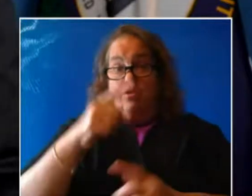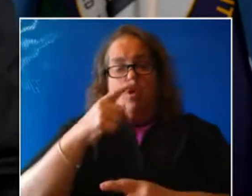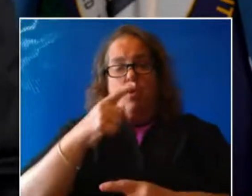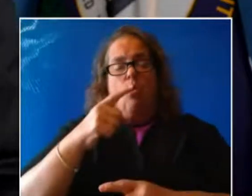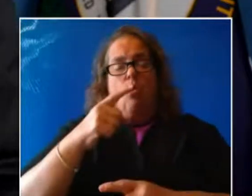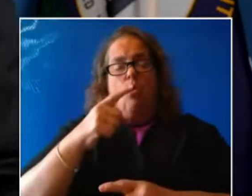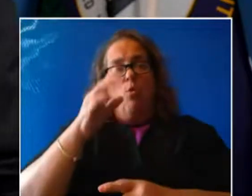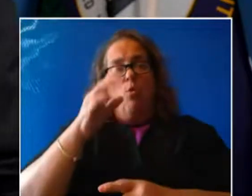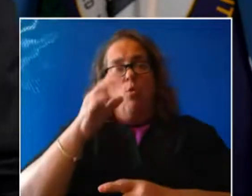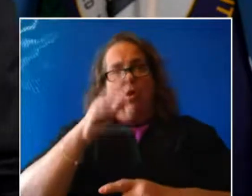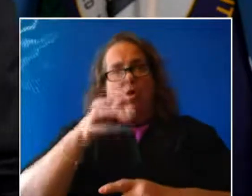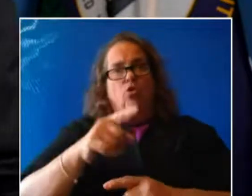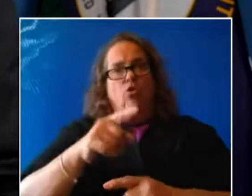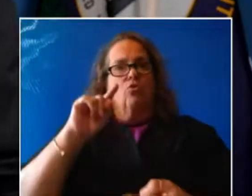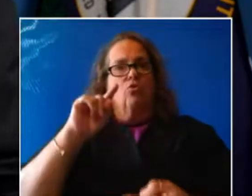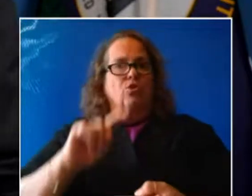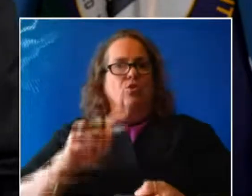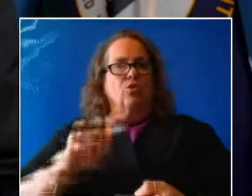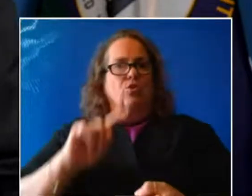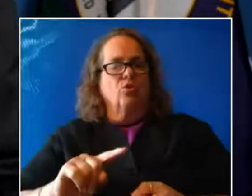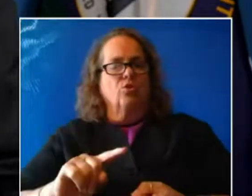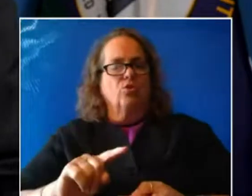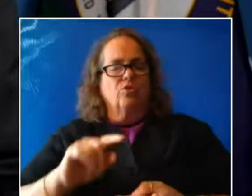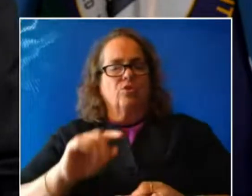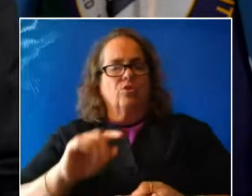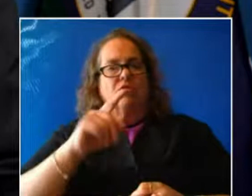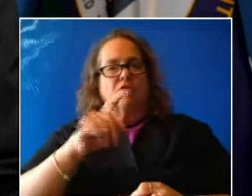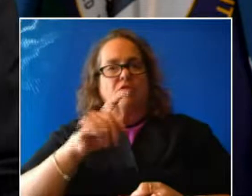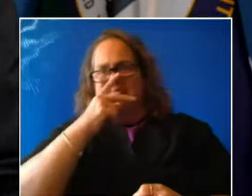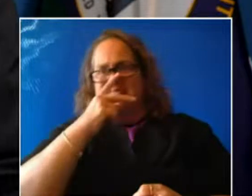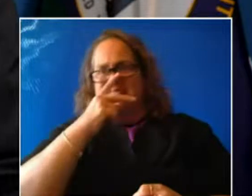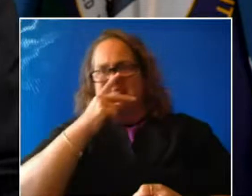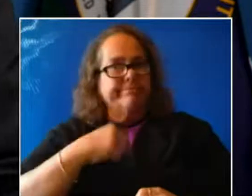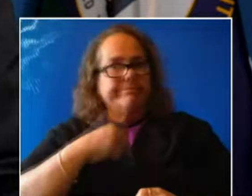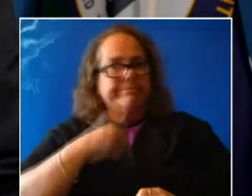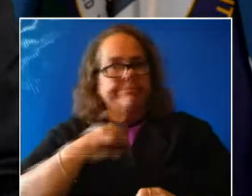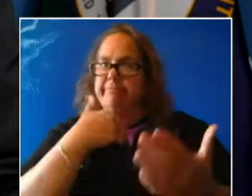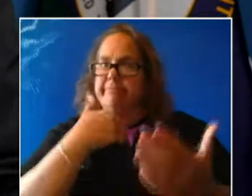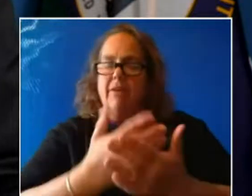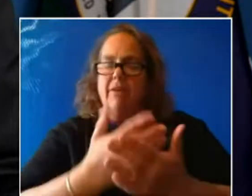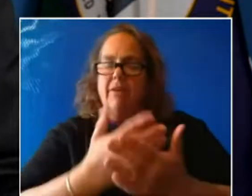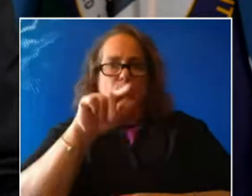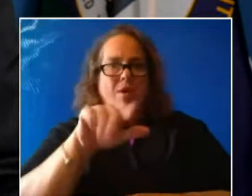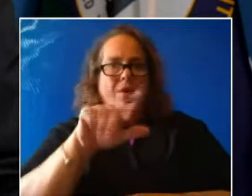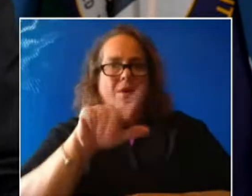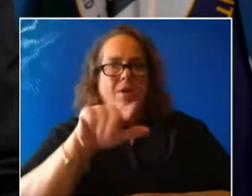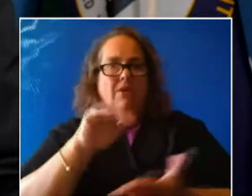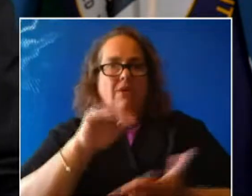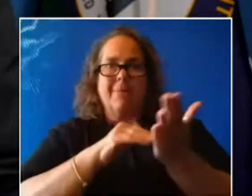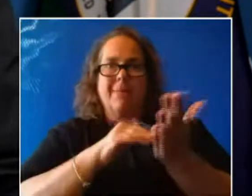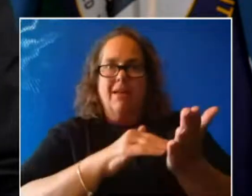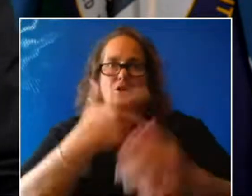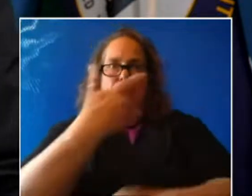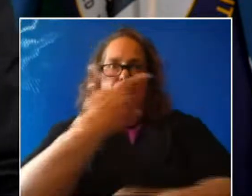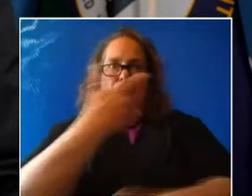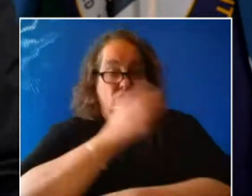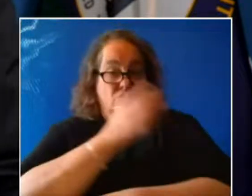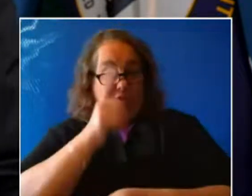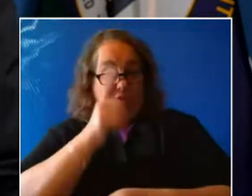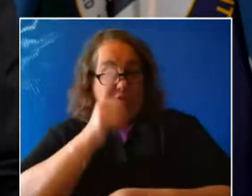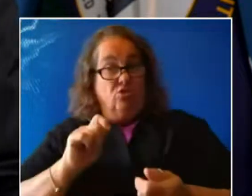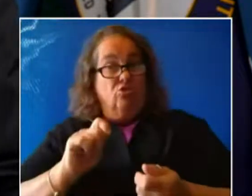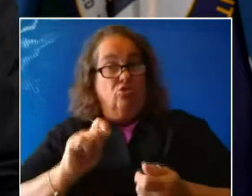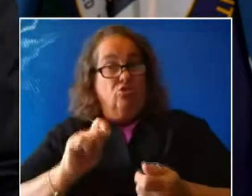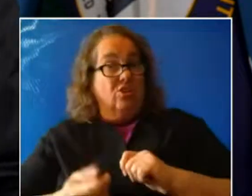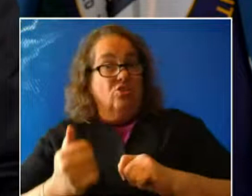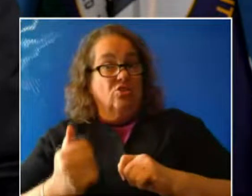0.5 million and you see we're not there yet, do you consider maybe adjusting that a little bit or just lifting some